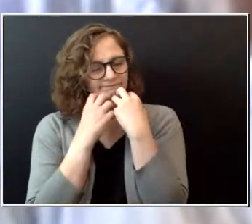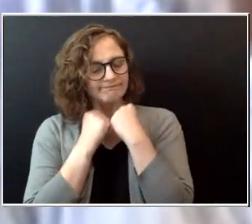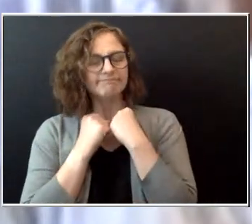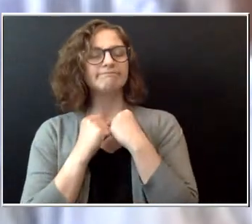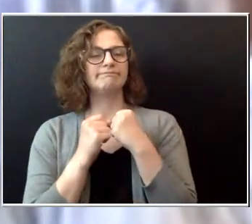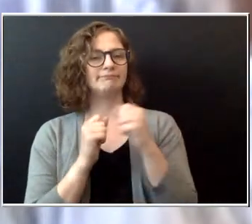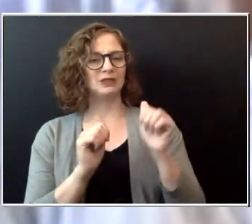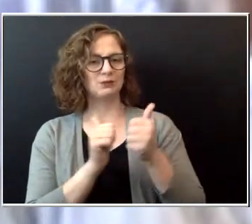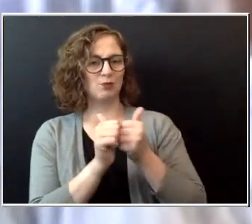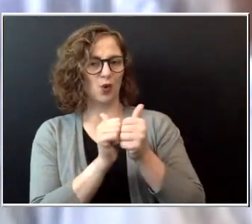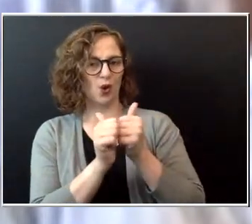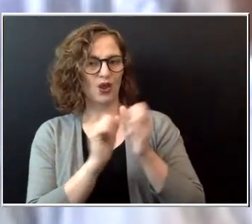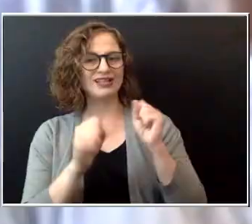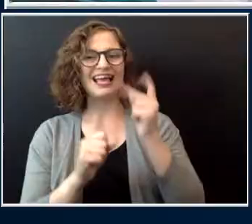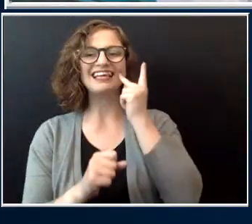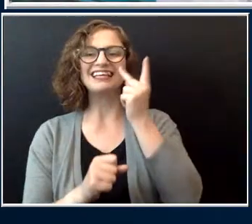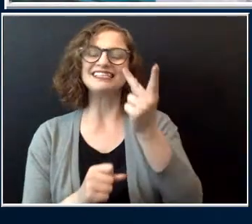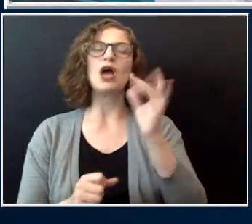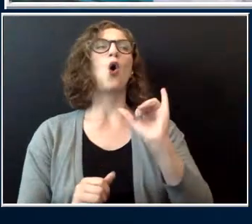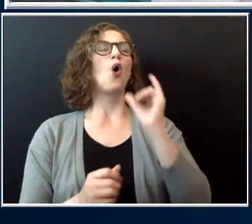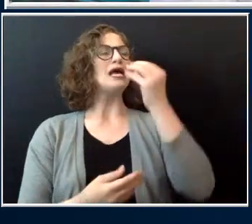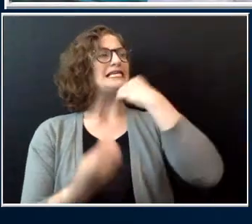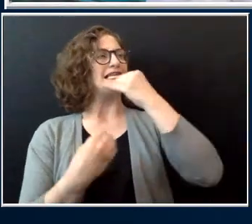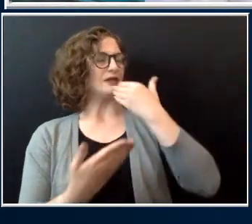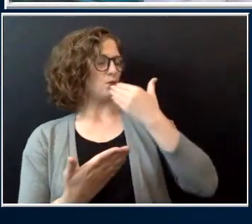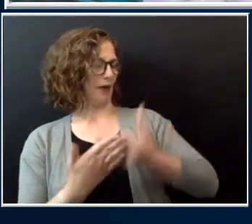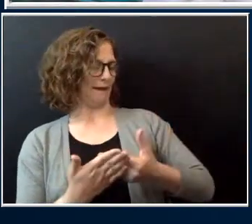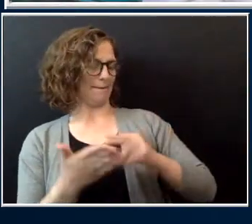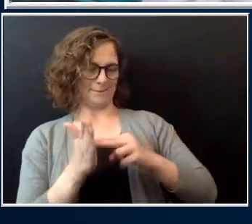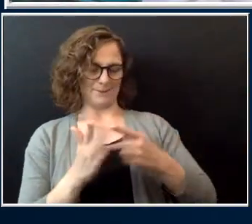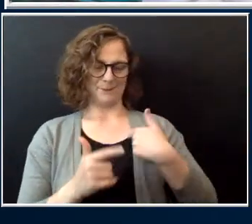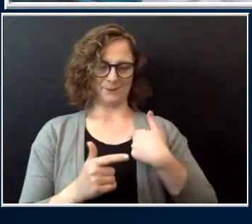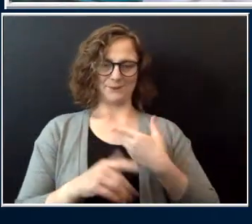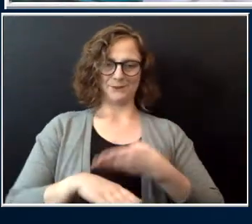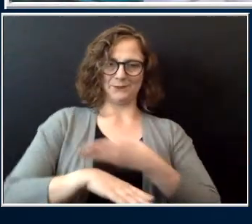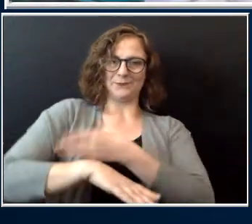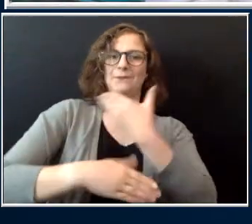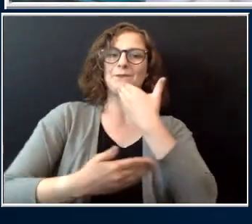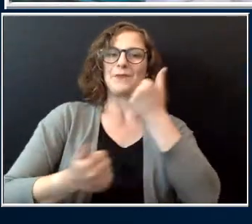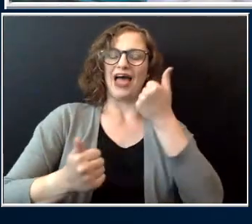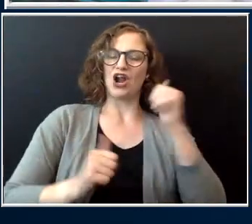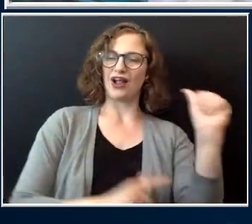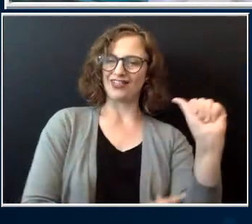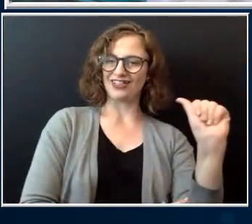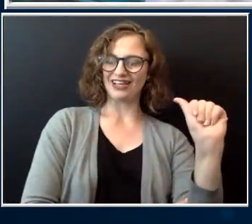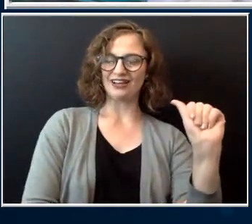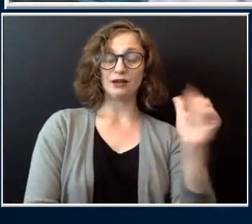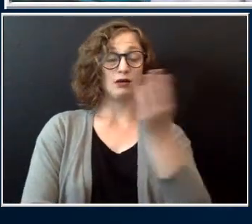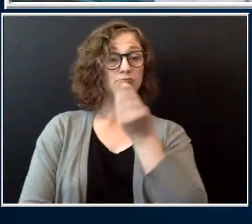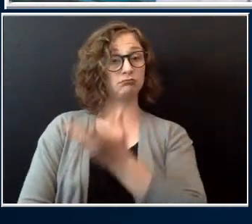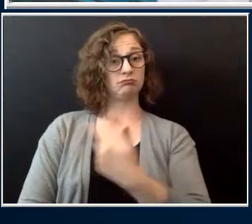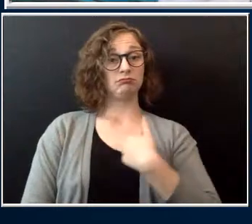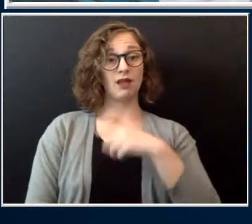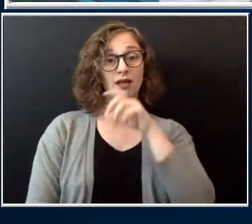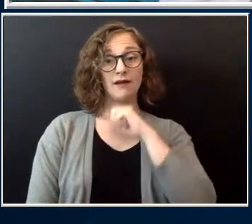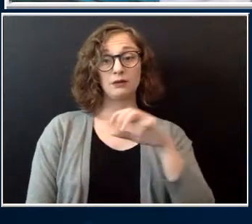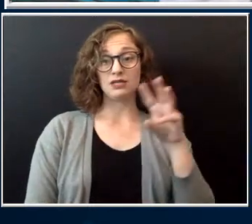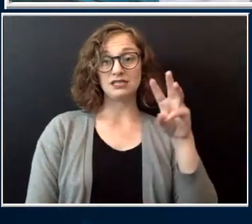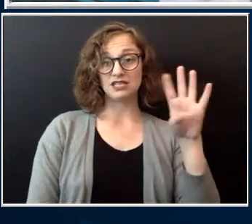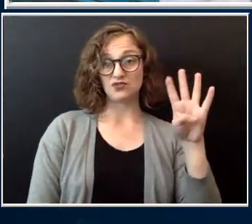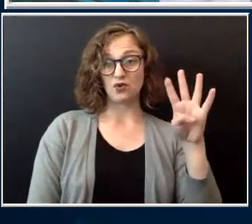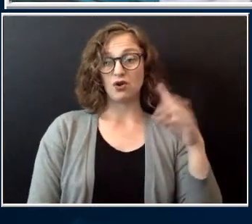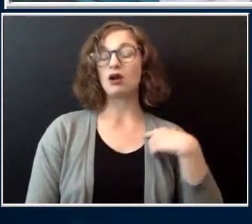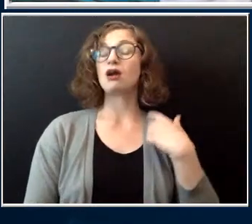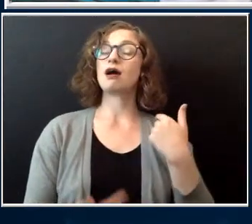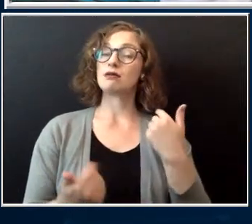being a better athlete. I'll tell you, just here's a little bit of insight. I'm 64. I've been trying to eat well and exercise most of my life, and